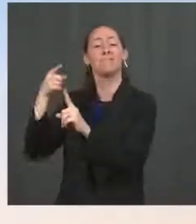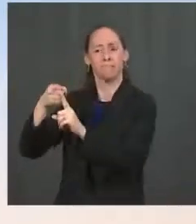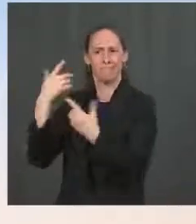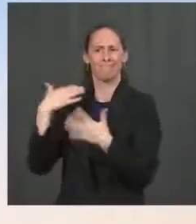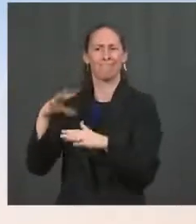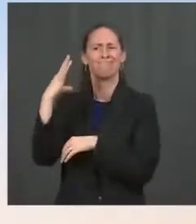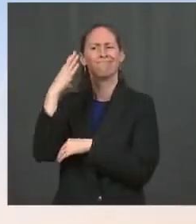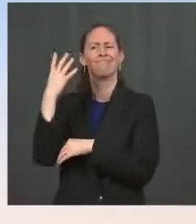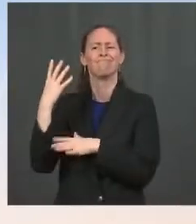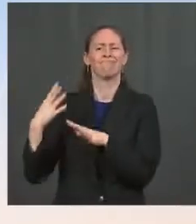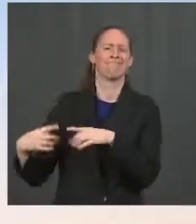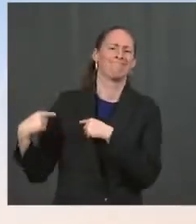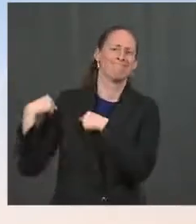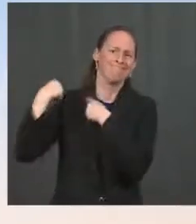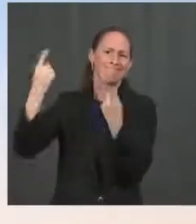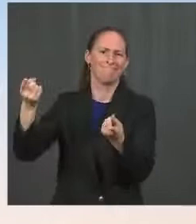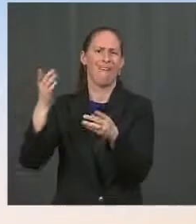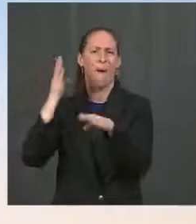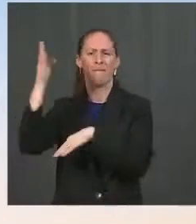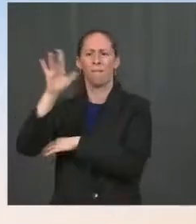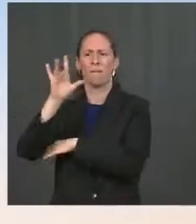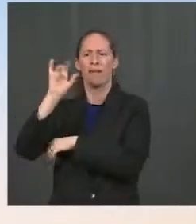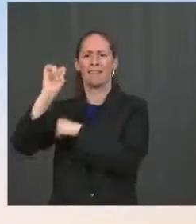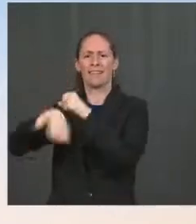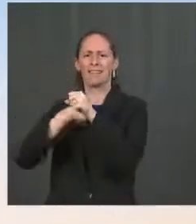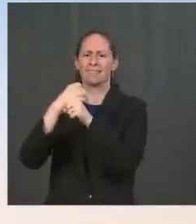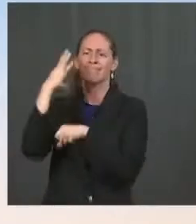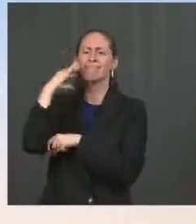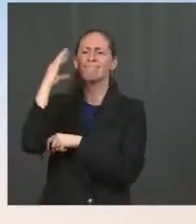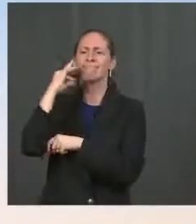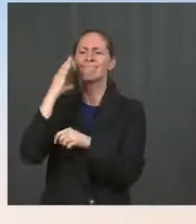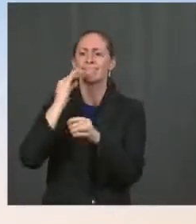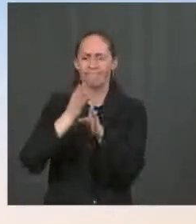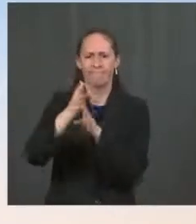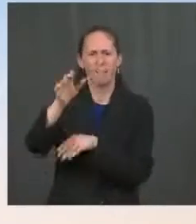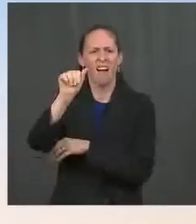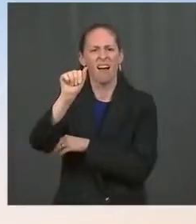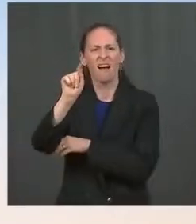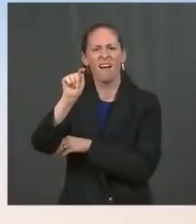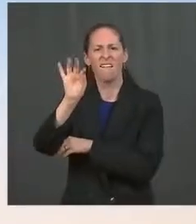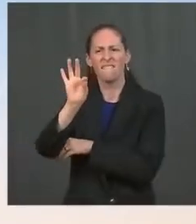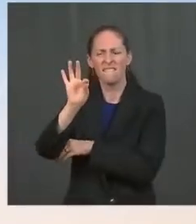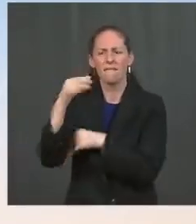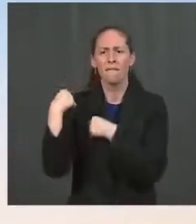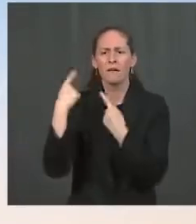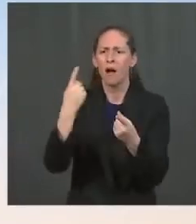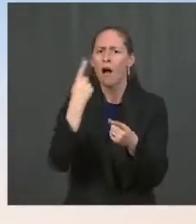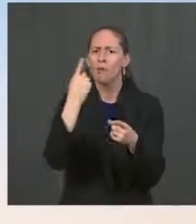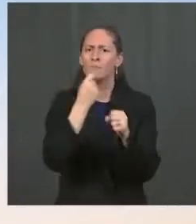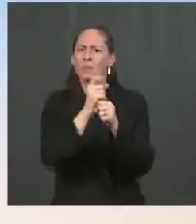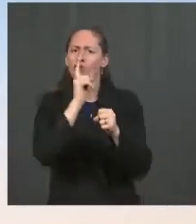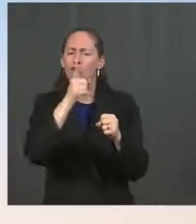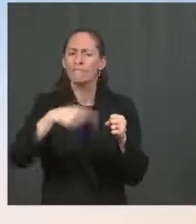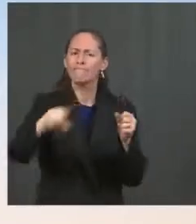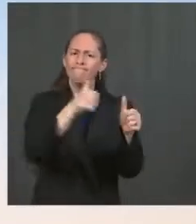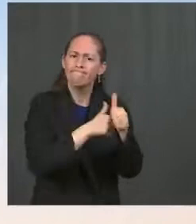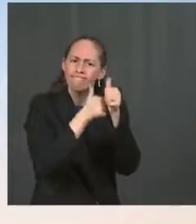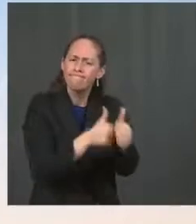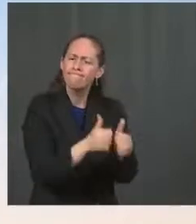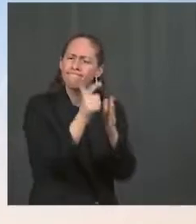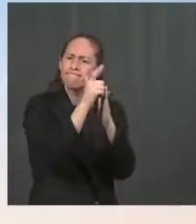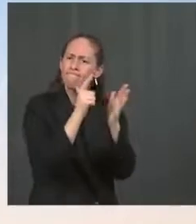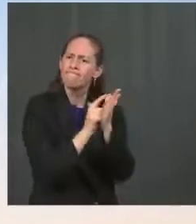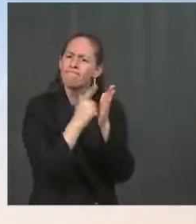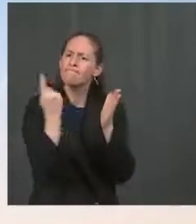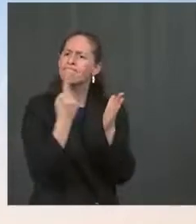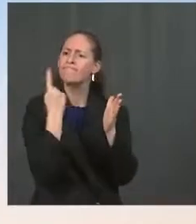our country as an ATF agent. He's a gun owner himself and someone who had the backing of law enforcement groups. He would have been an exemplary director